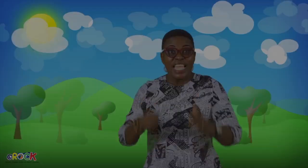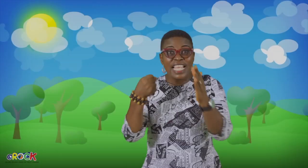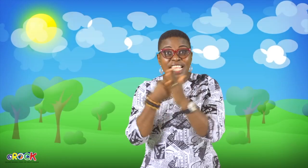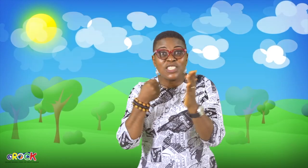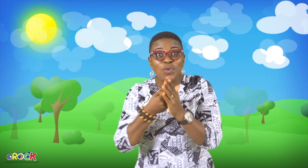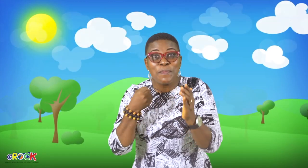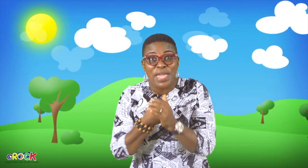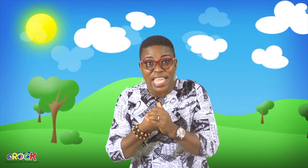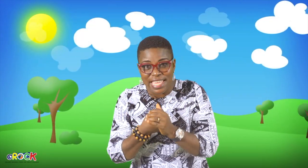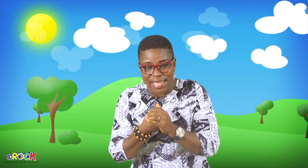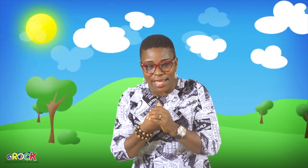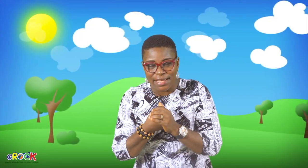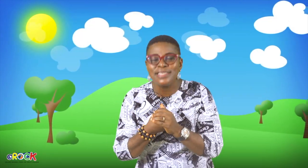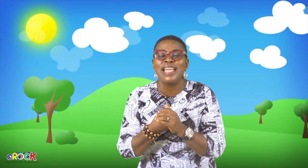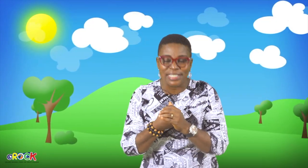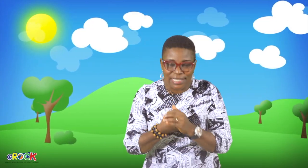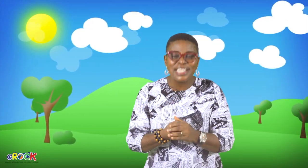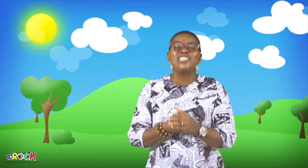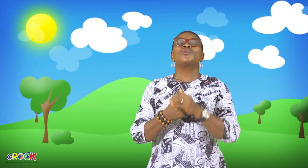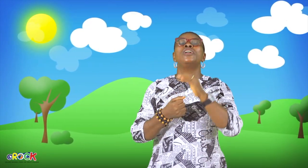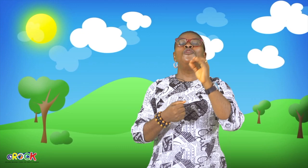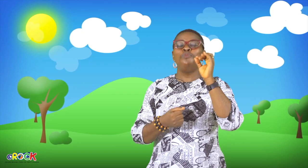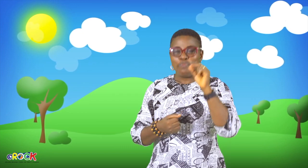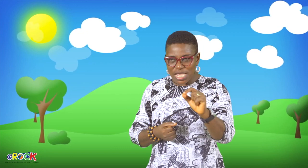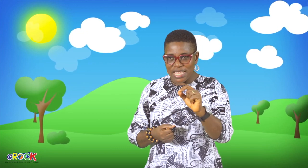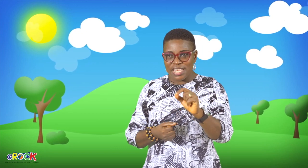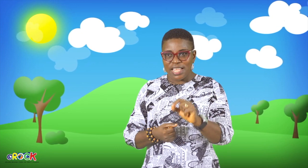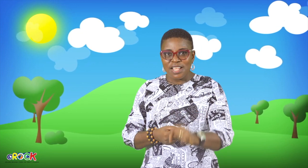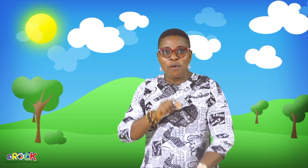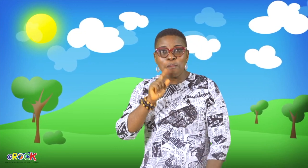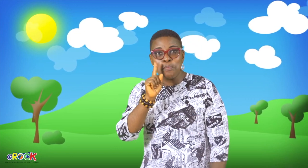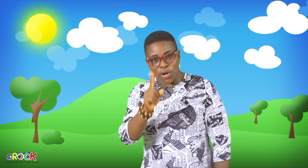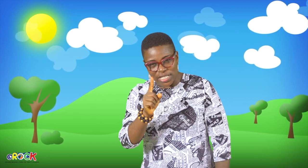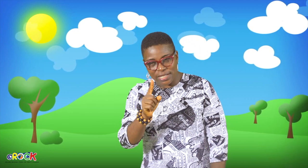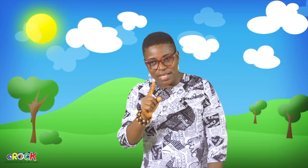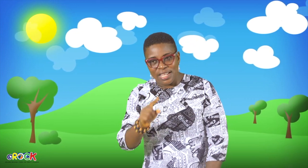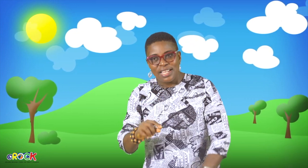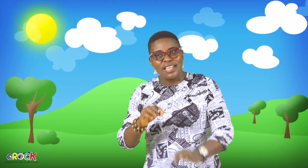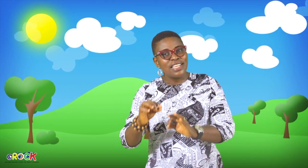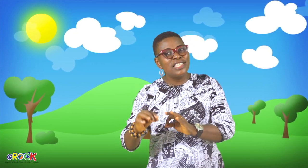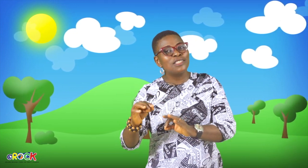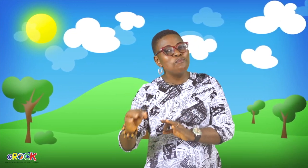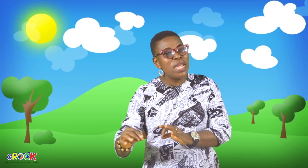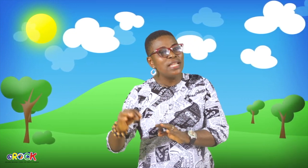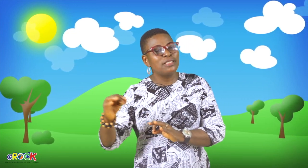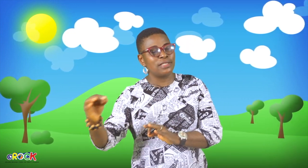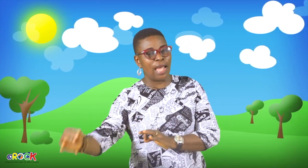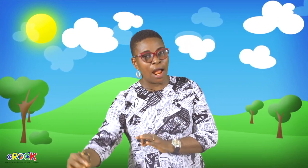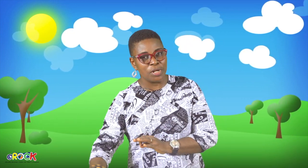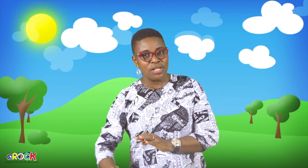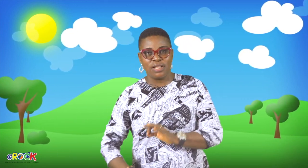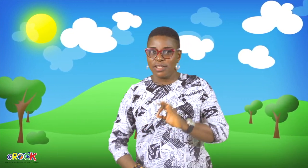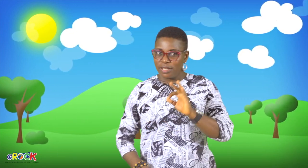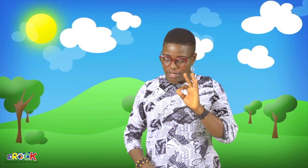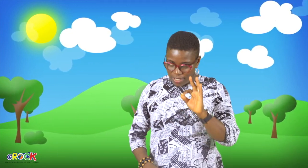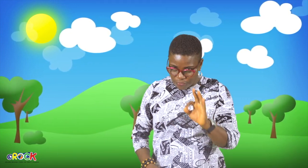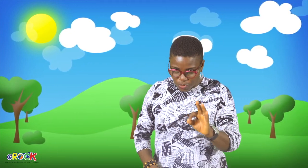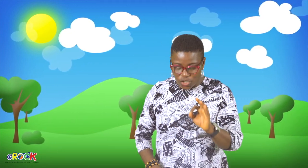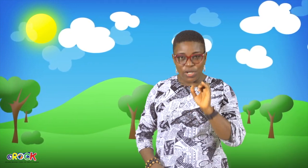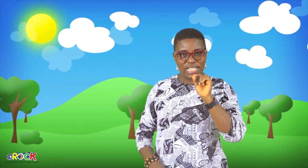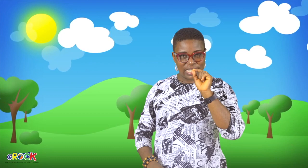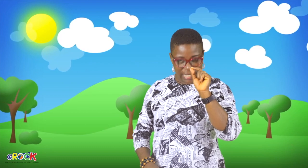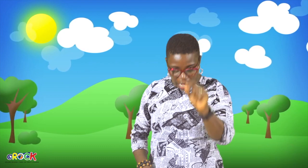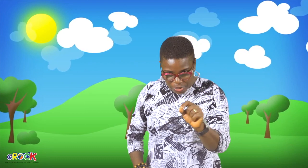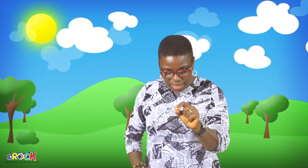alive. It will be. Yes, it will be. But it may tarry.